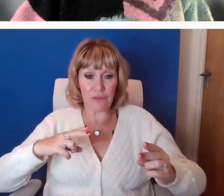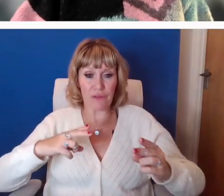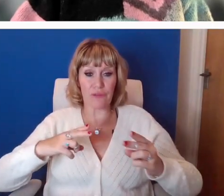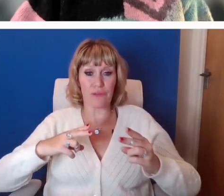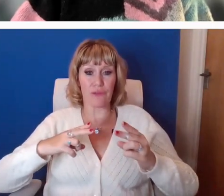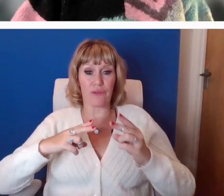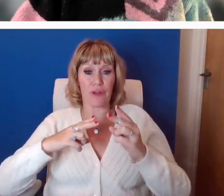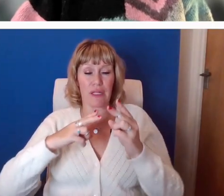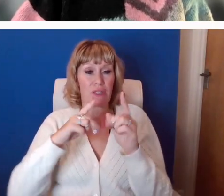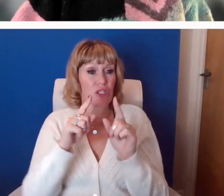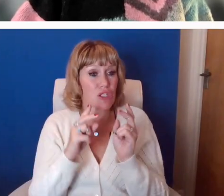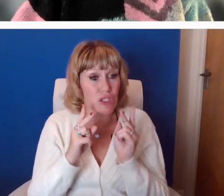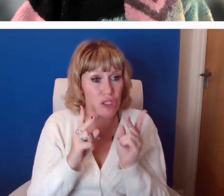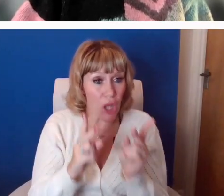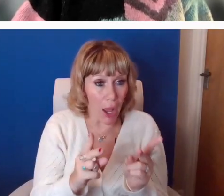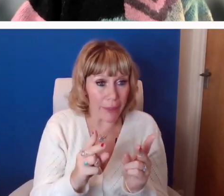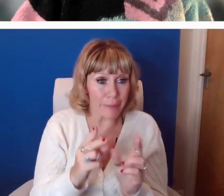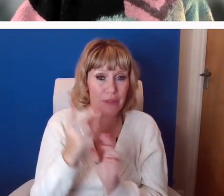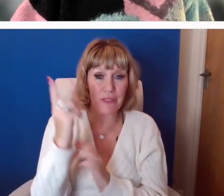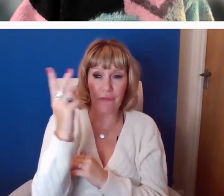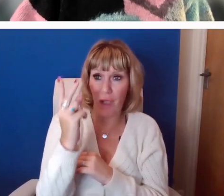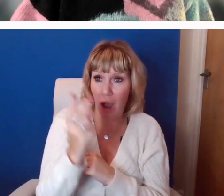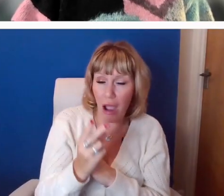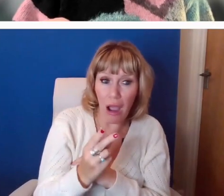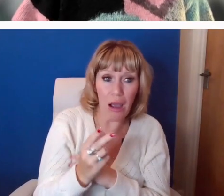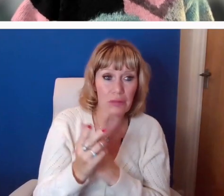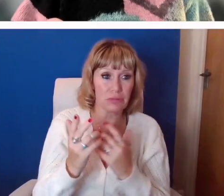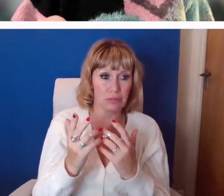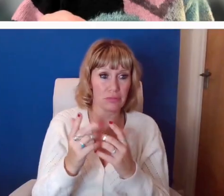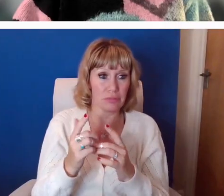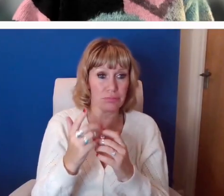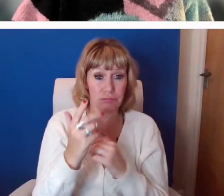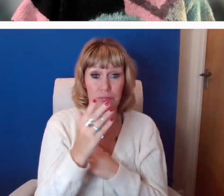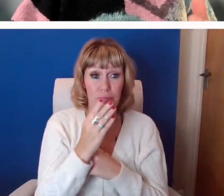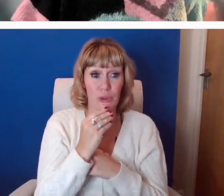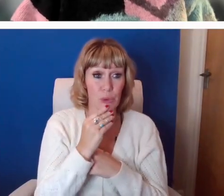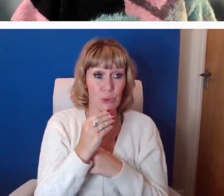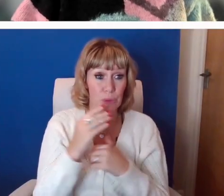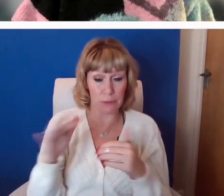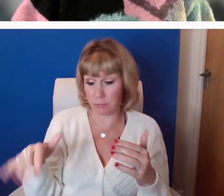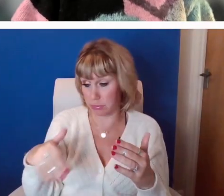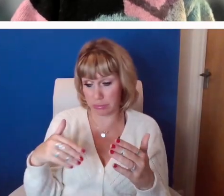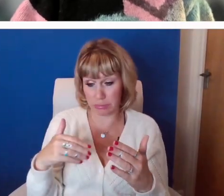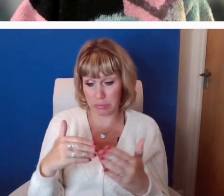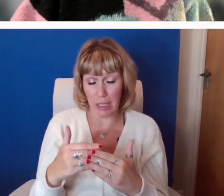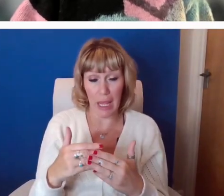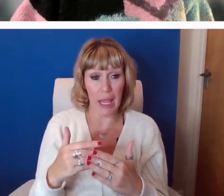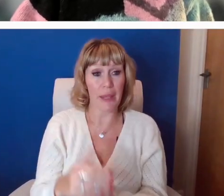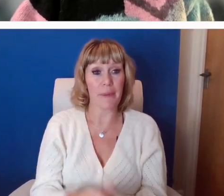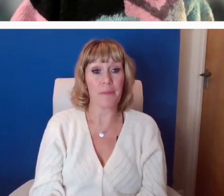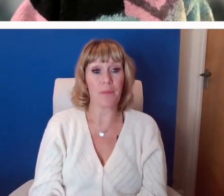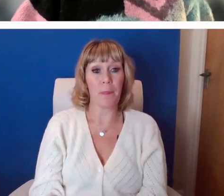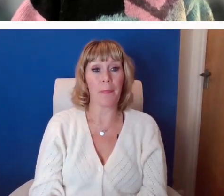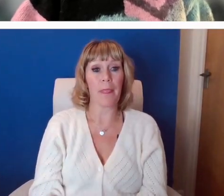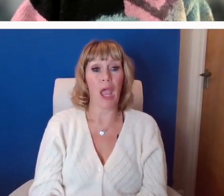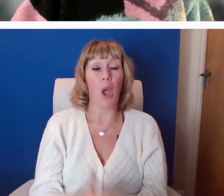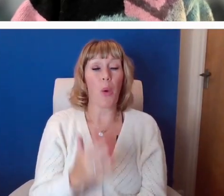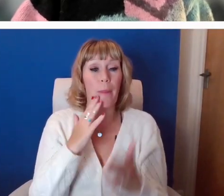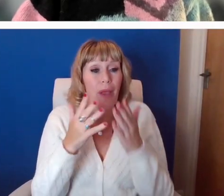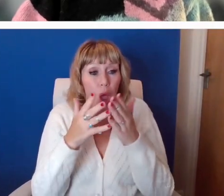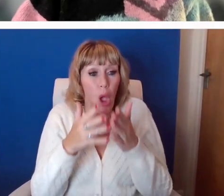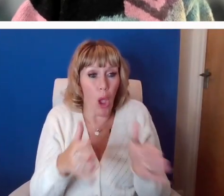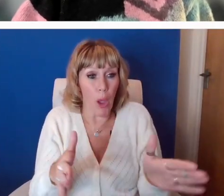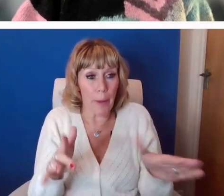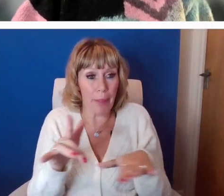the different kinds of painting and so on. I went back, once we'd got the show open, I went back to look at some of